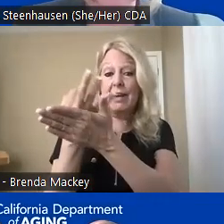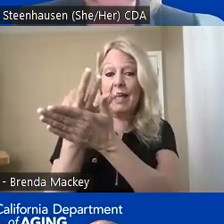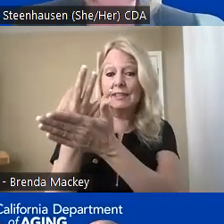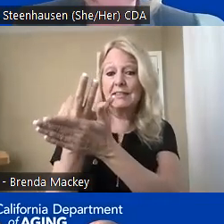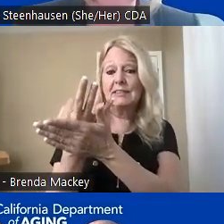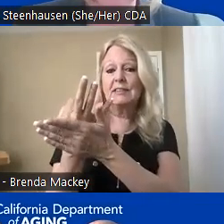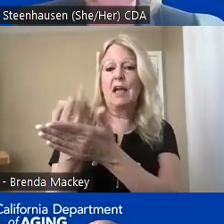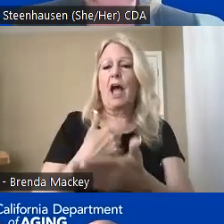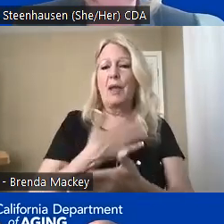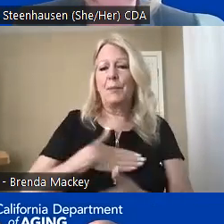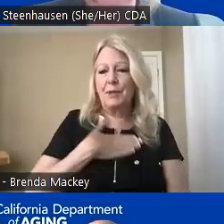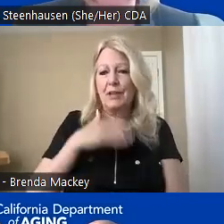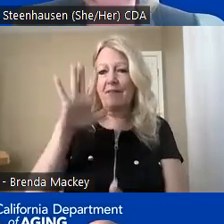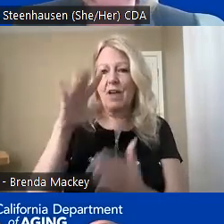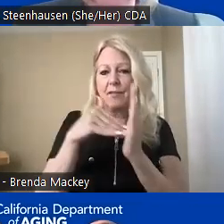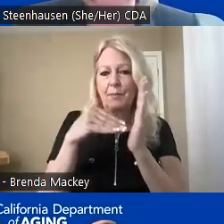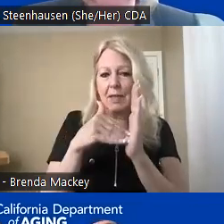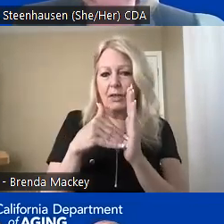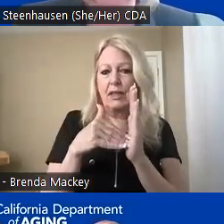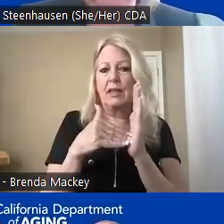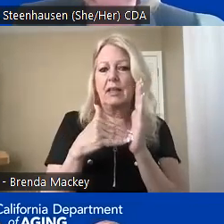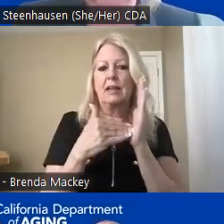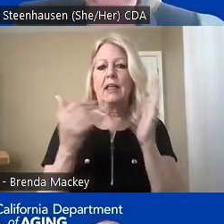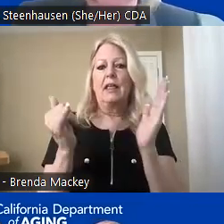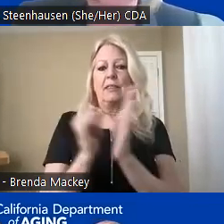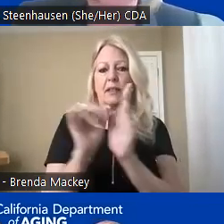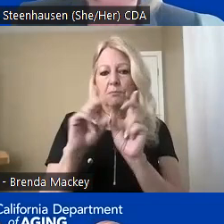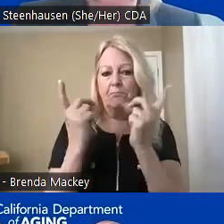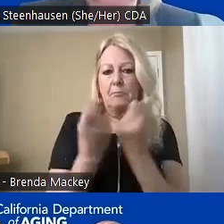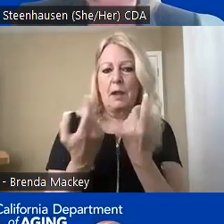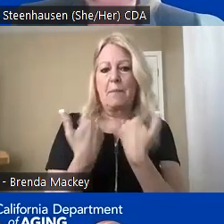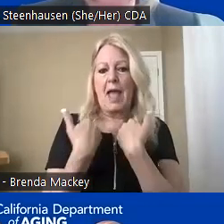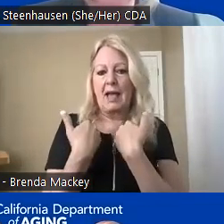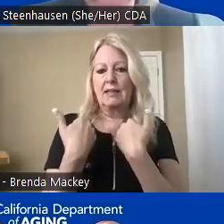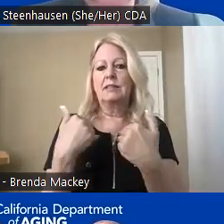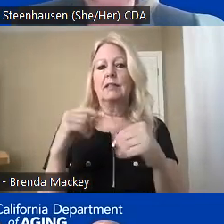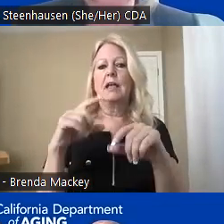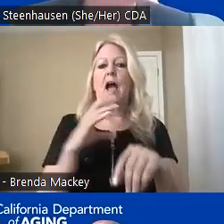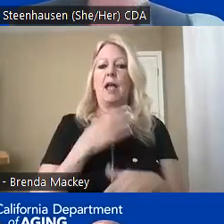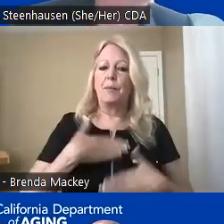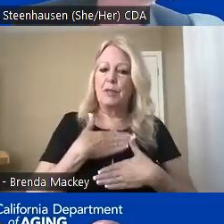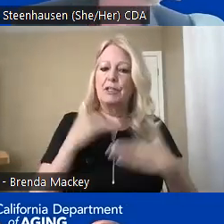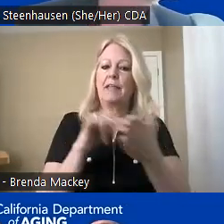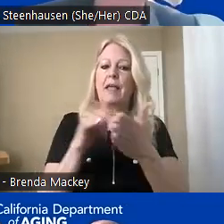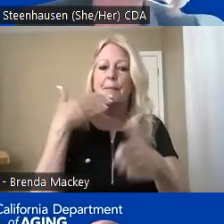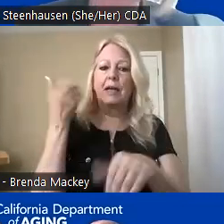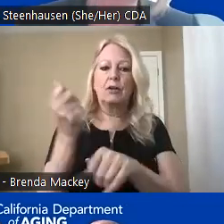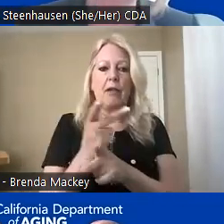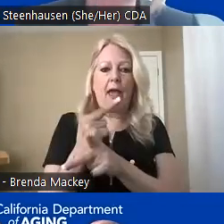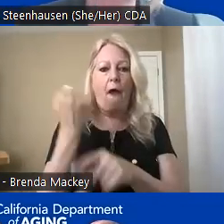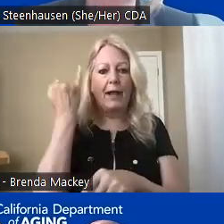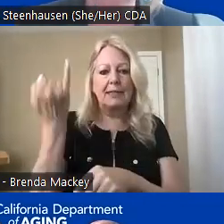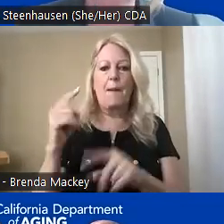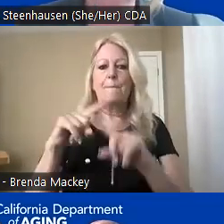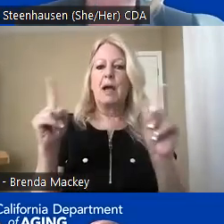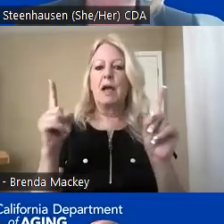$5 million that the department has to work on this. I appreciate the Medicare idea. I'm wondering what your thoughts are in